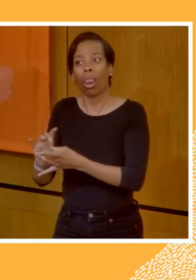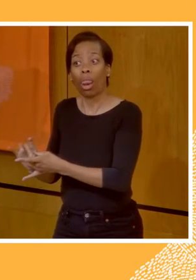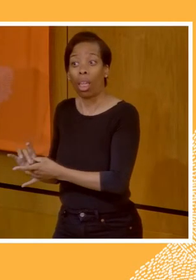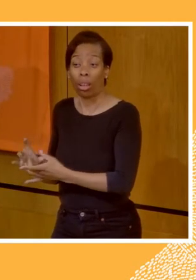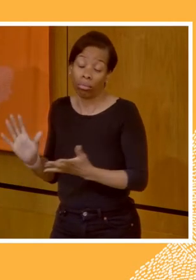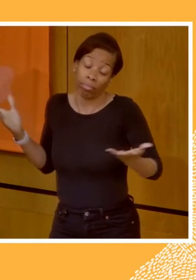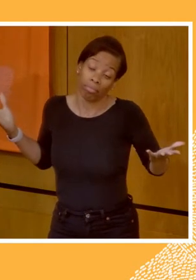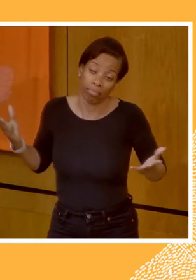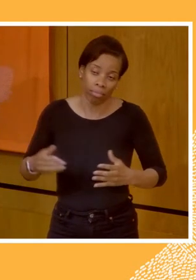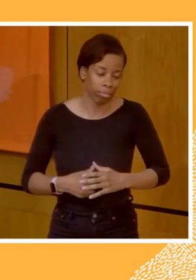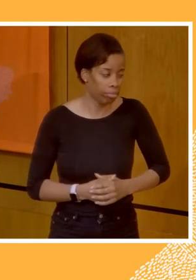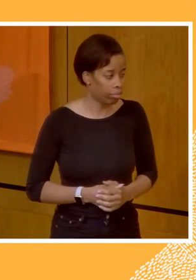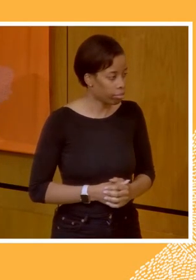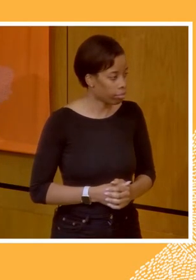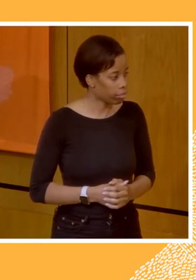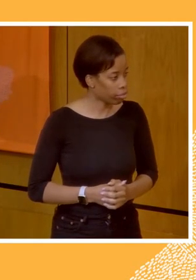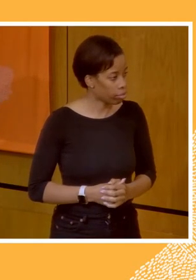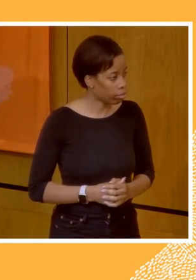learned.